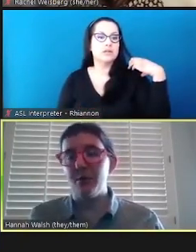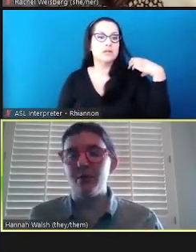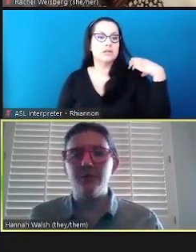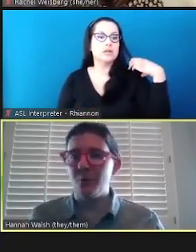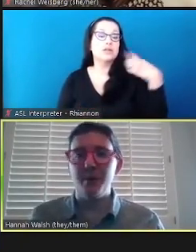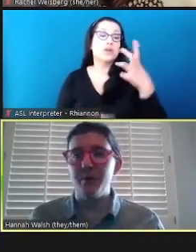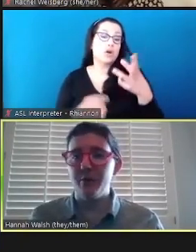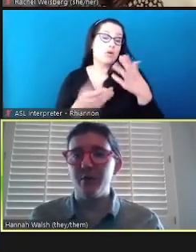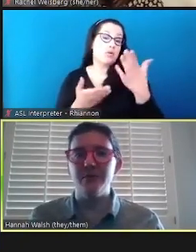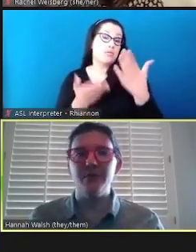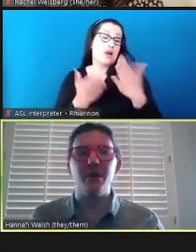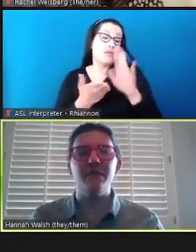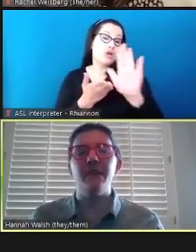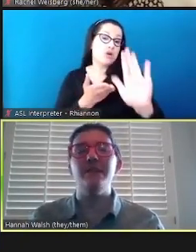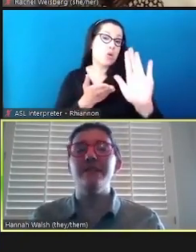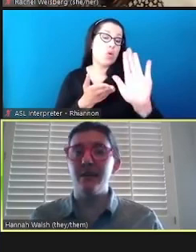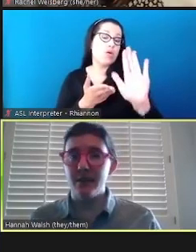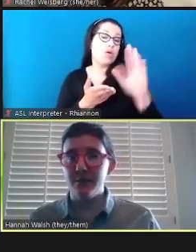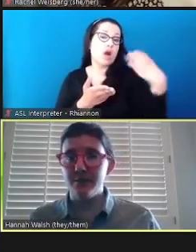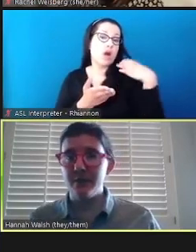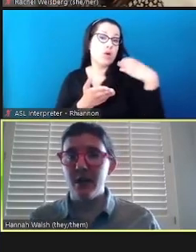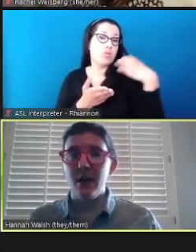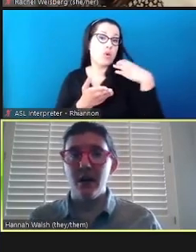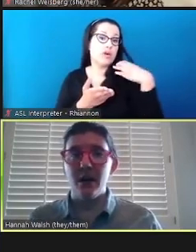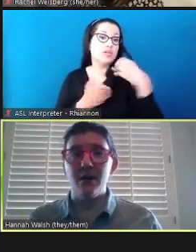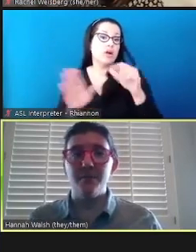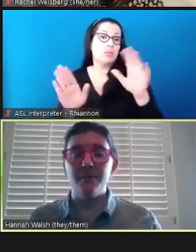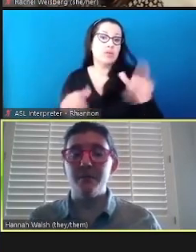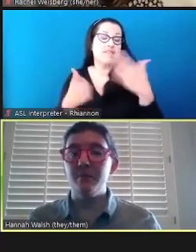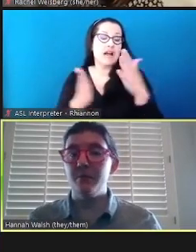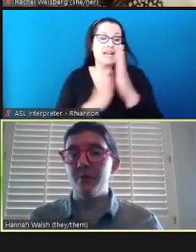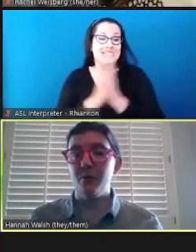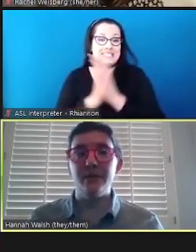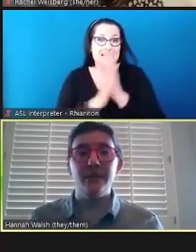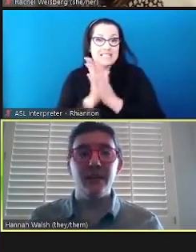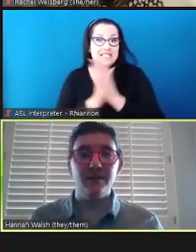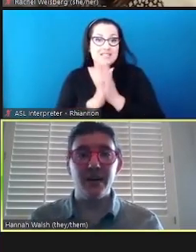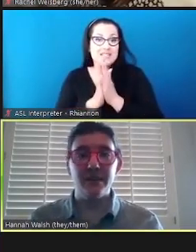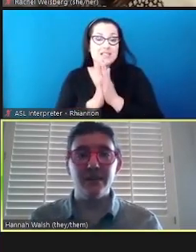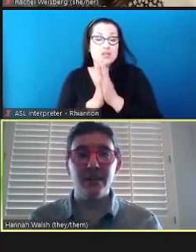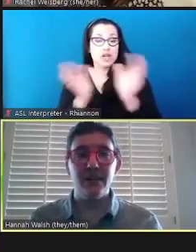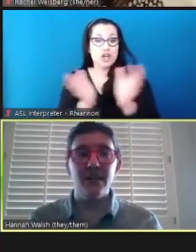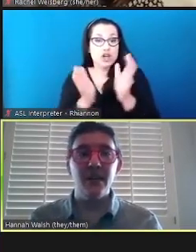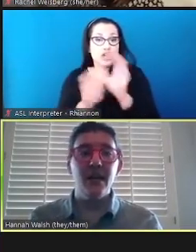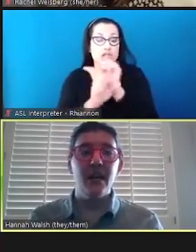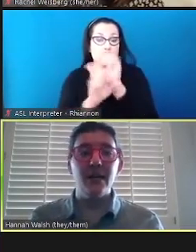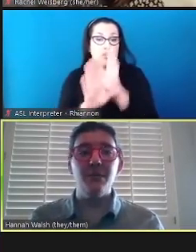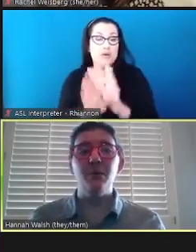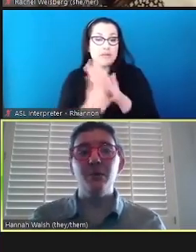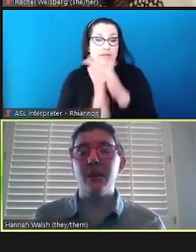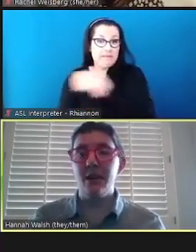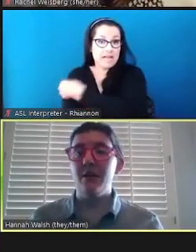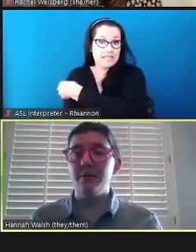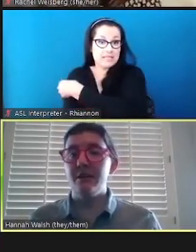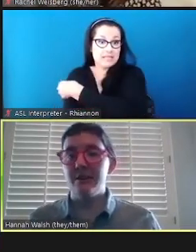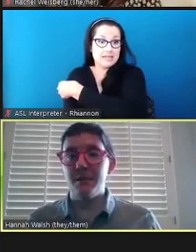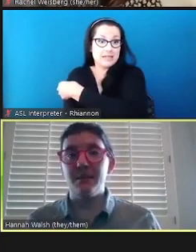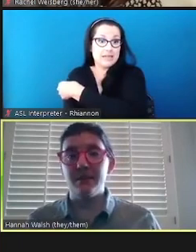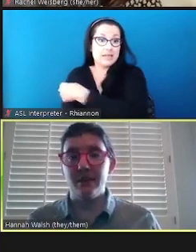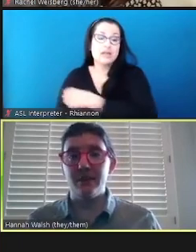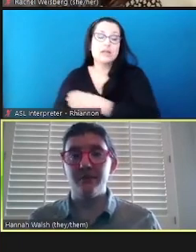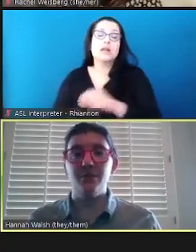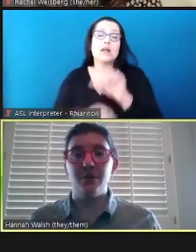maybe yours or maybe you've heard of some, are giving incentives for employees to get vaccinated, and employers can offer these